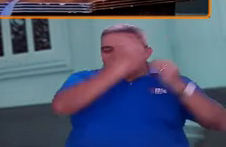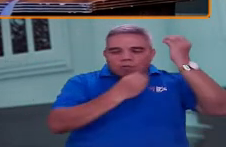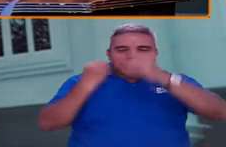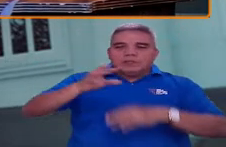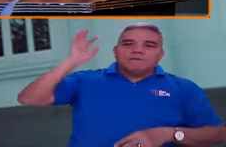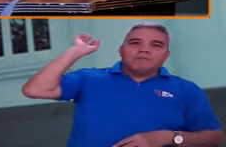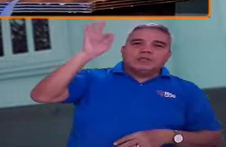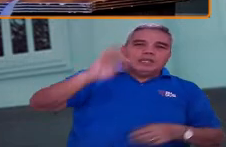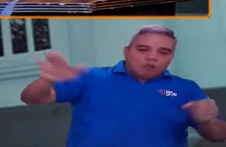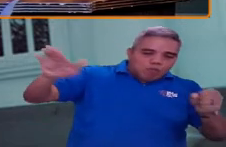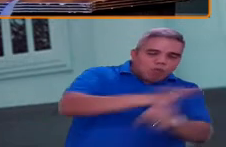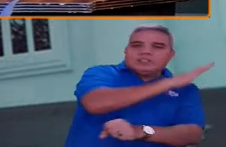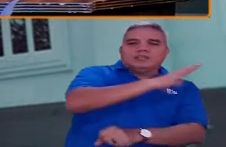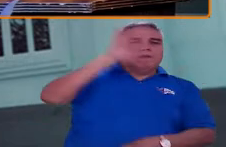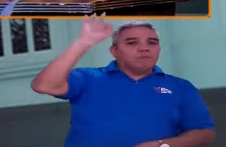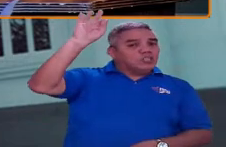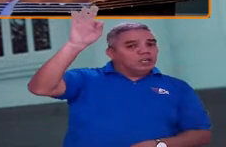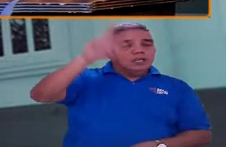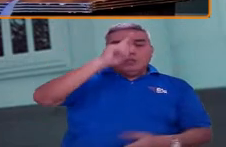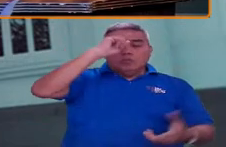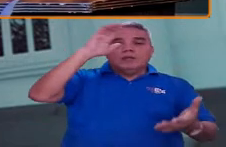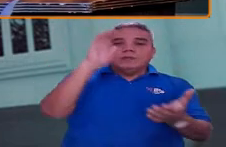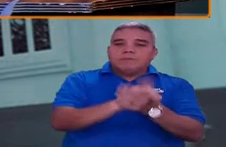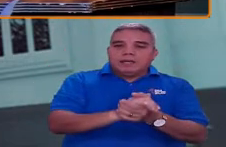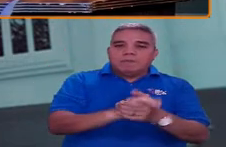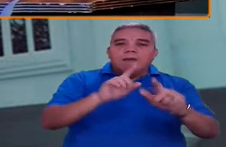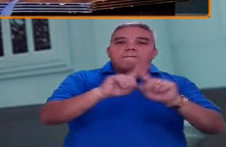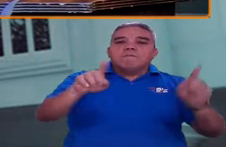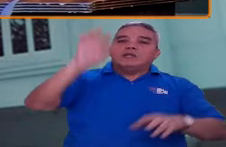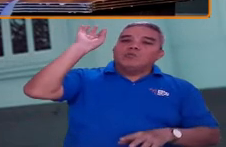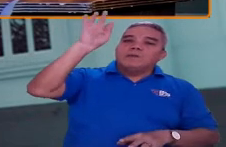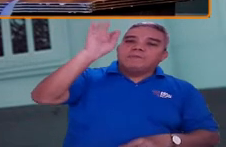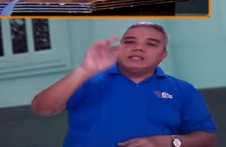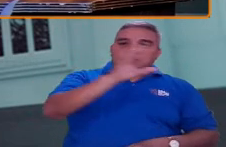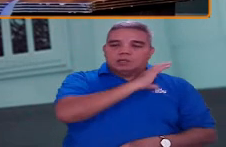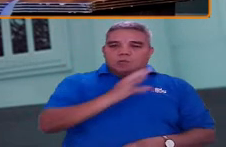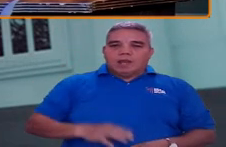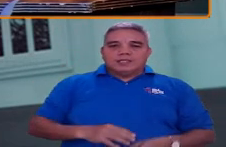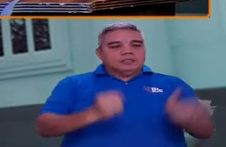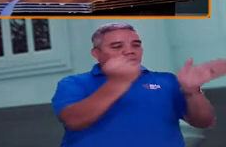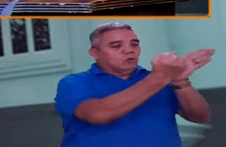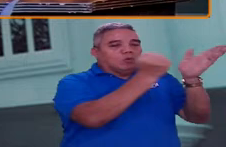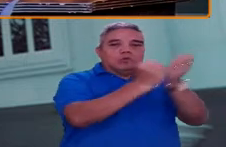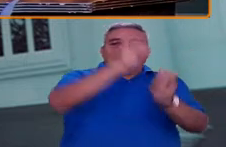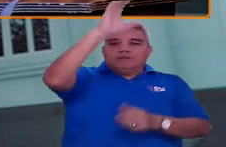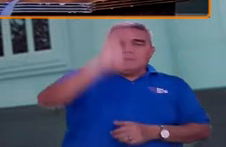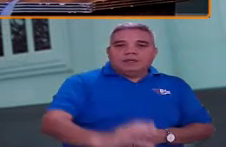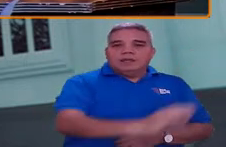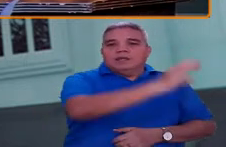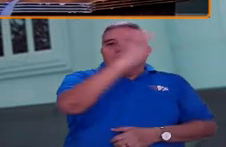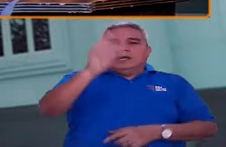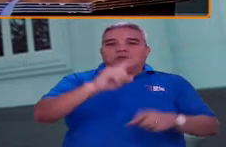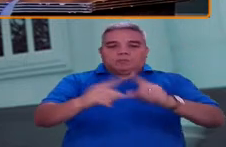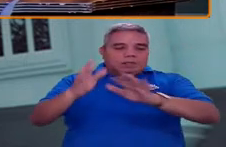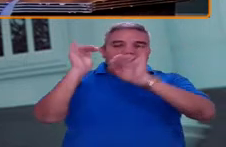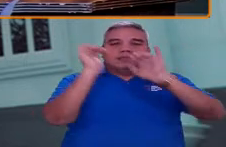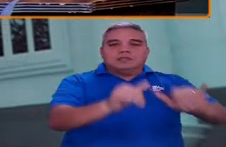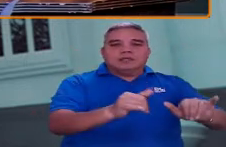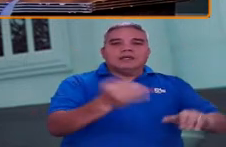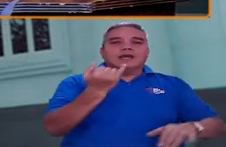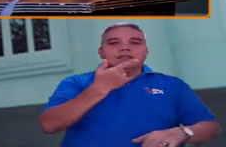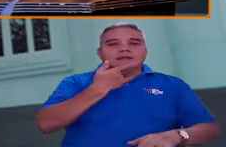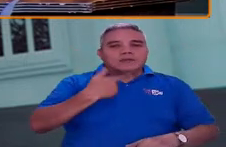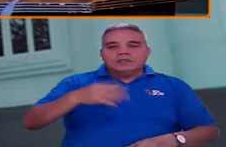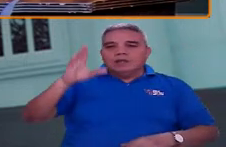of preaching to them that believe. But we preach Christ crucified, unto the Jews a stumbling block, and the